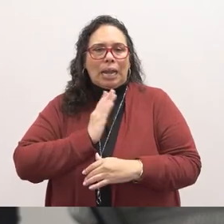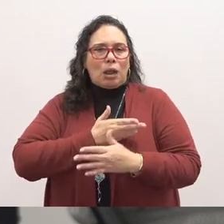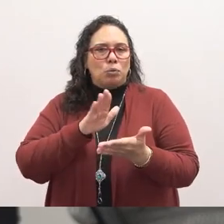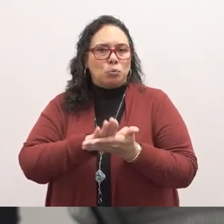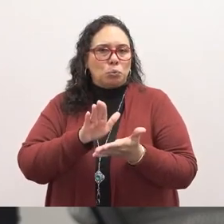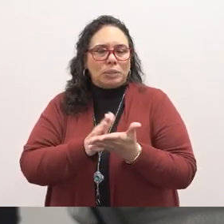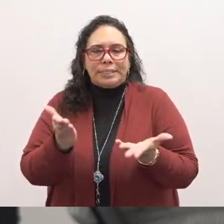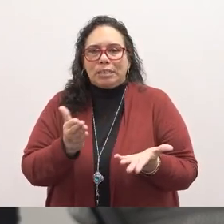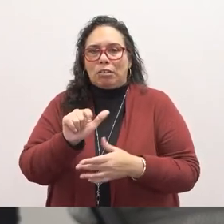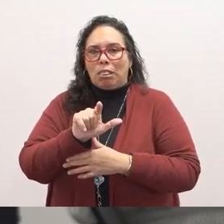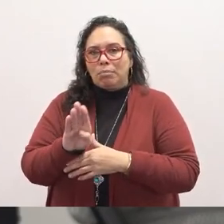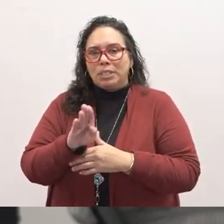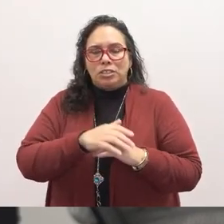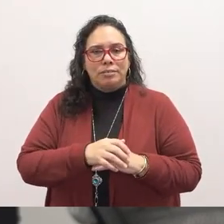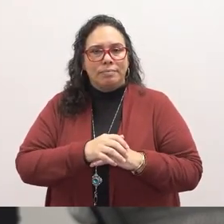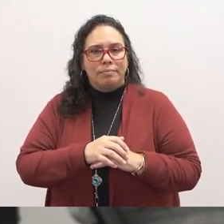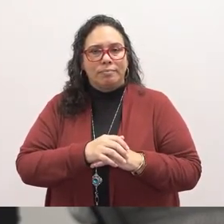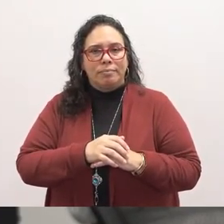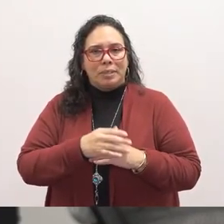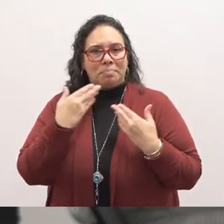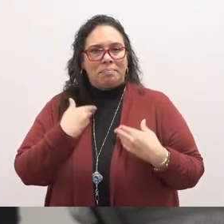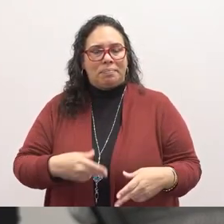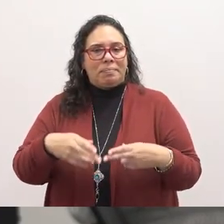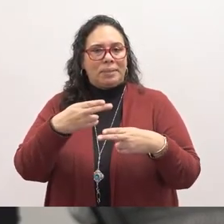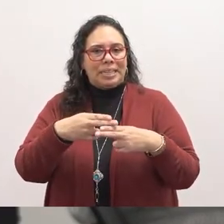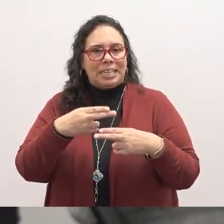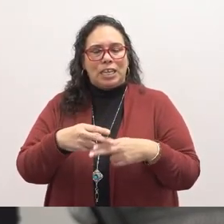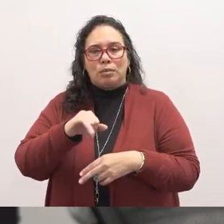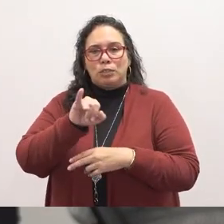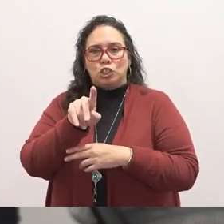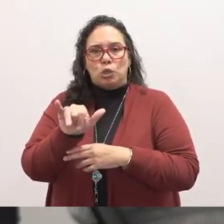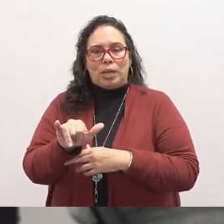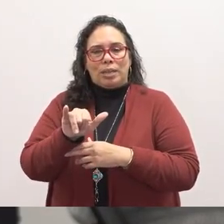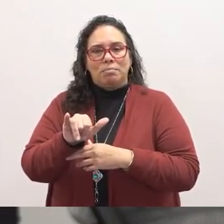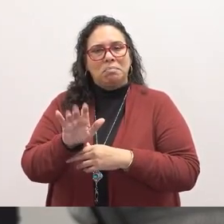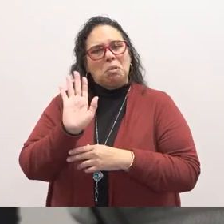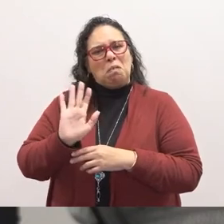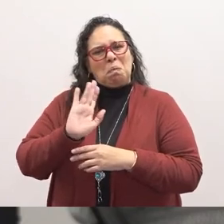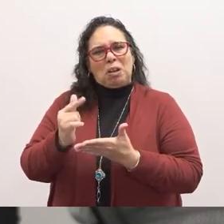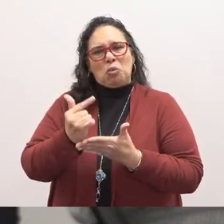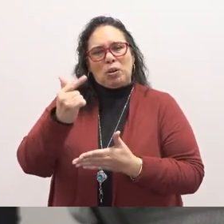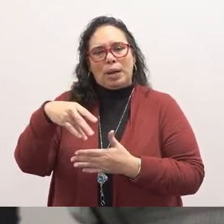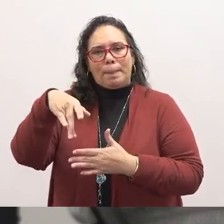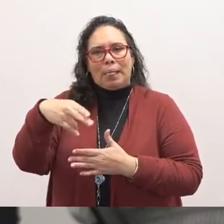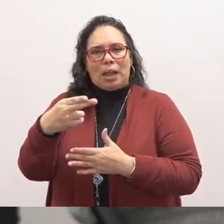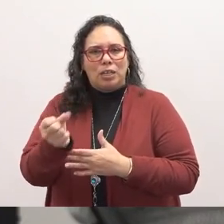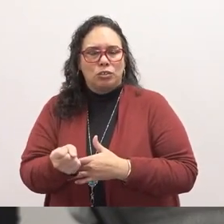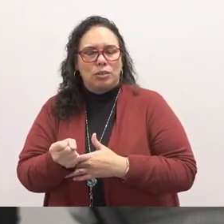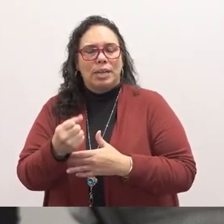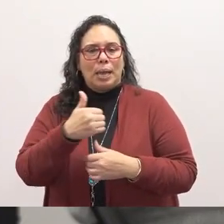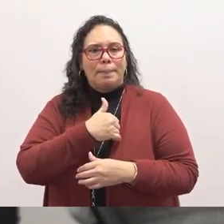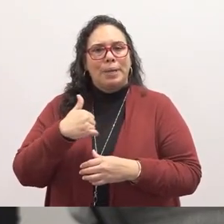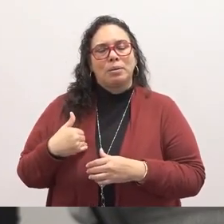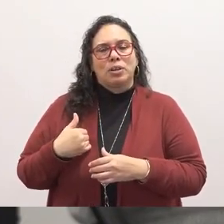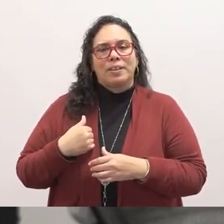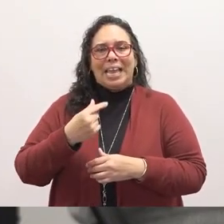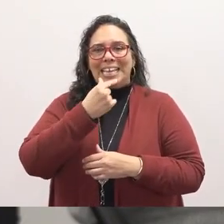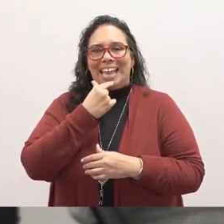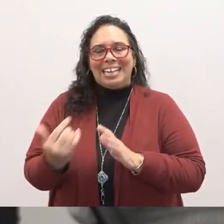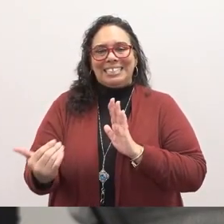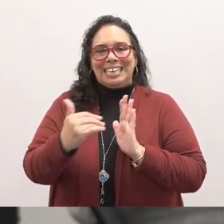Long Beach. My name is Joey Magasim. I'm a Milliken High School alumni and a member of Gays Against Groomers, Long